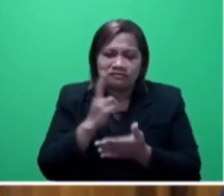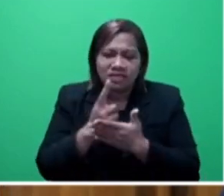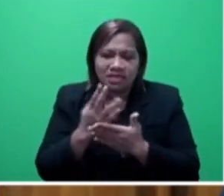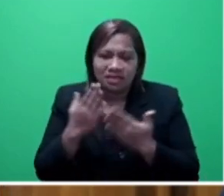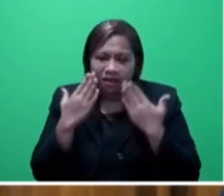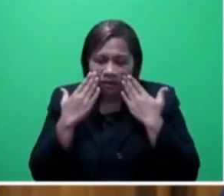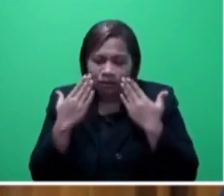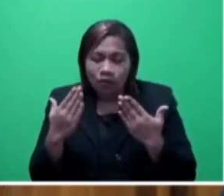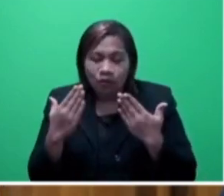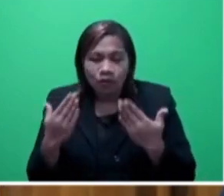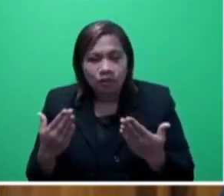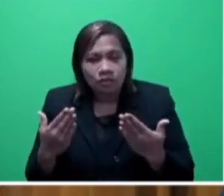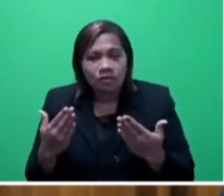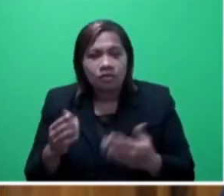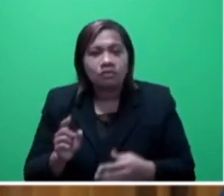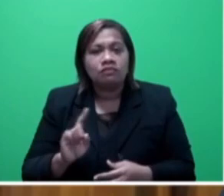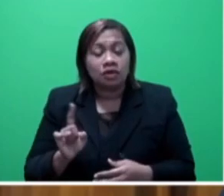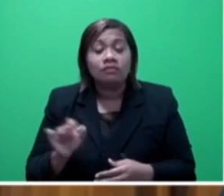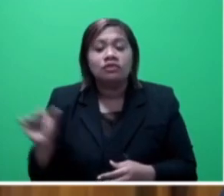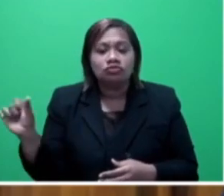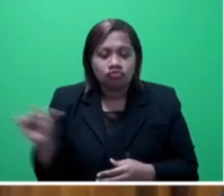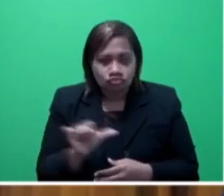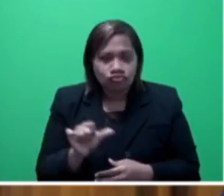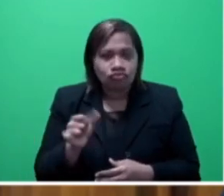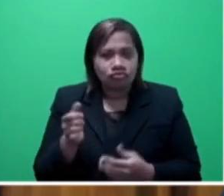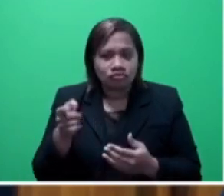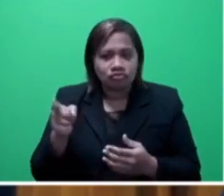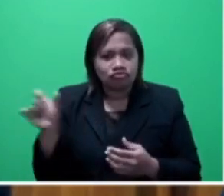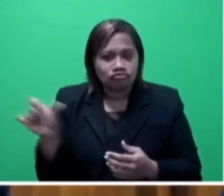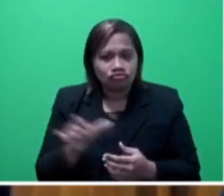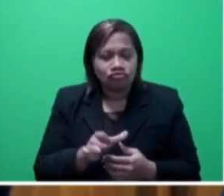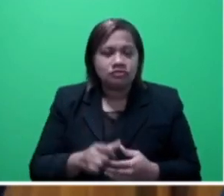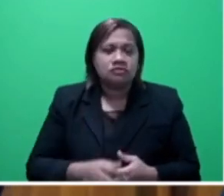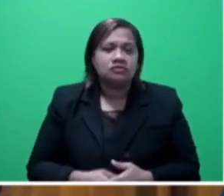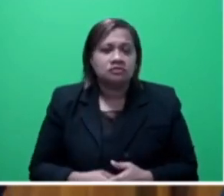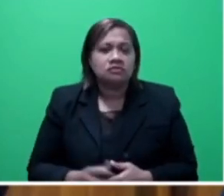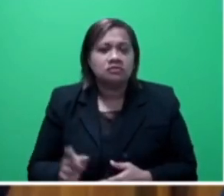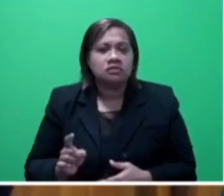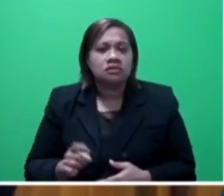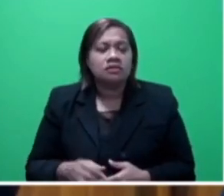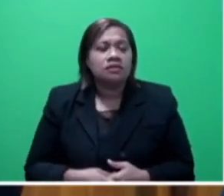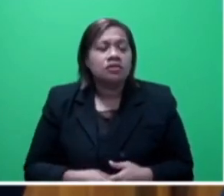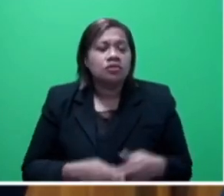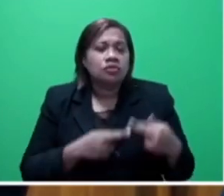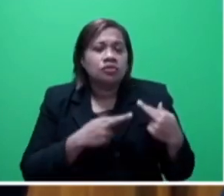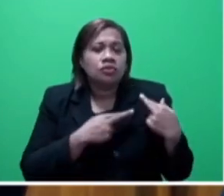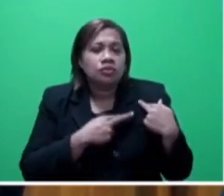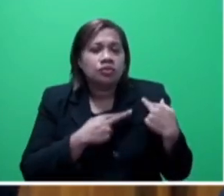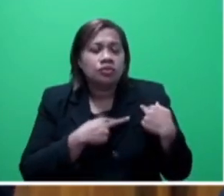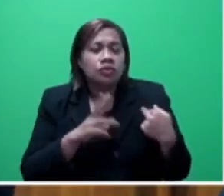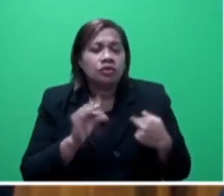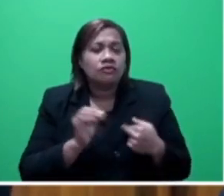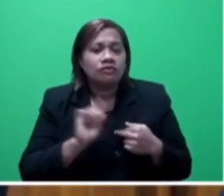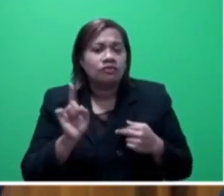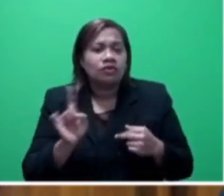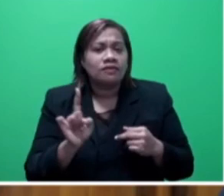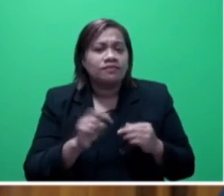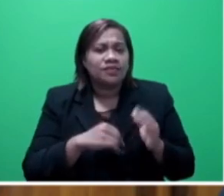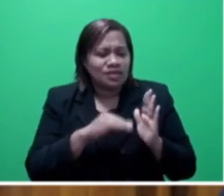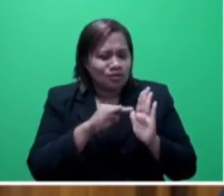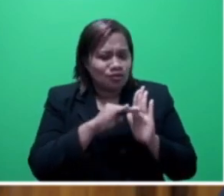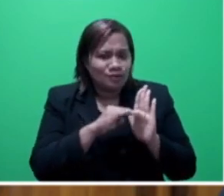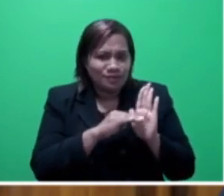it, which they should, is the role of the remittances. In